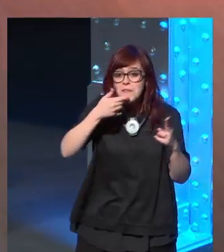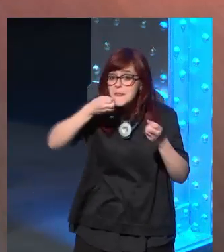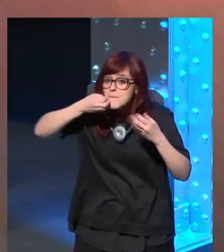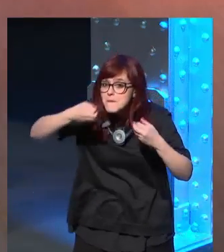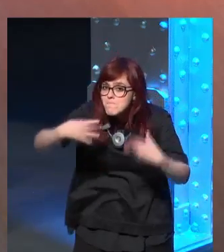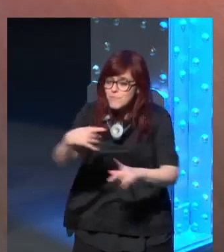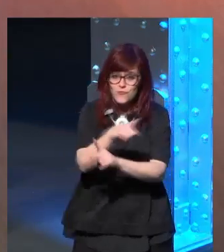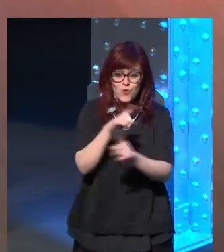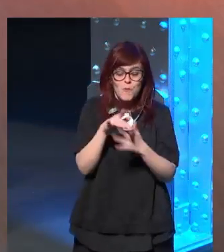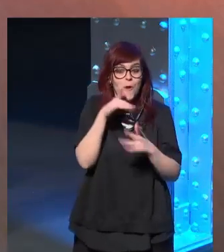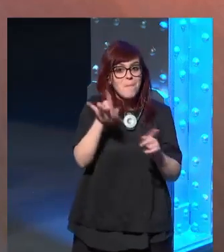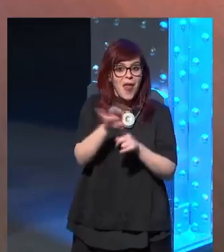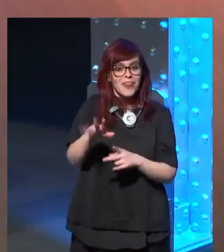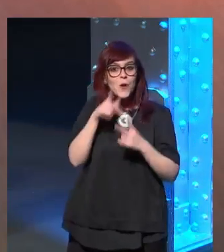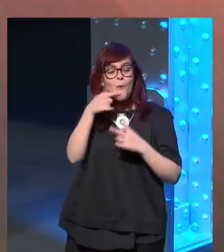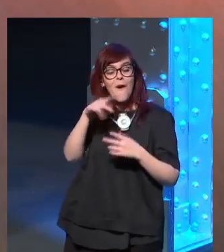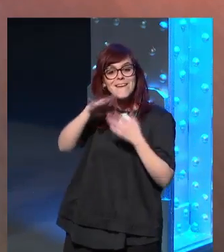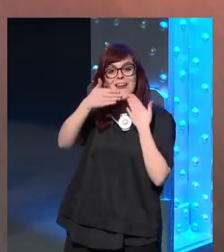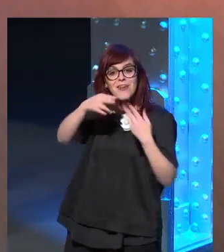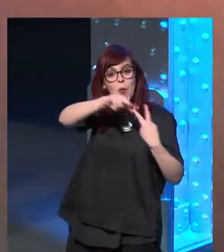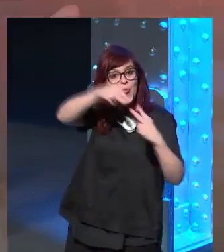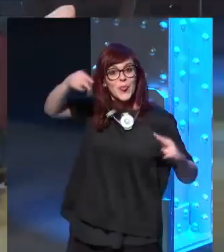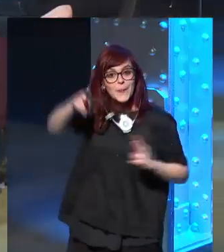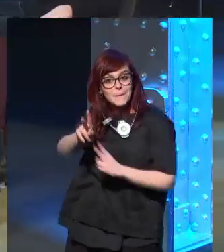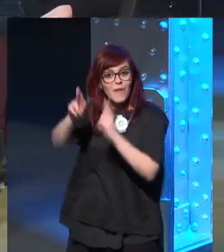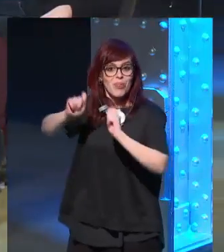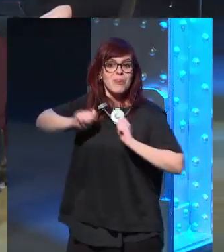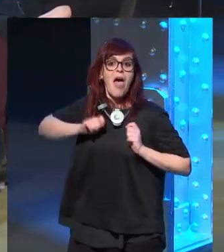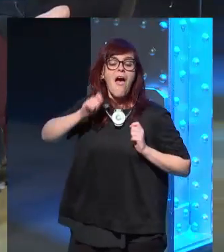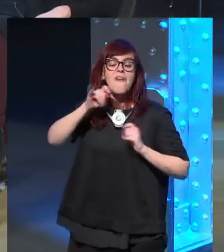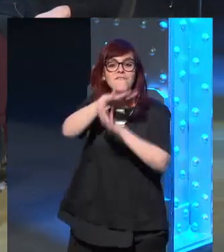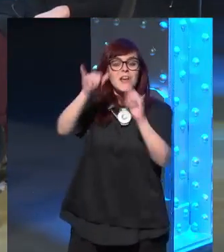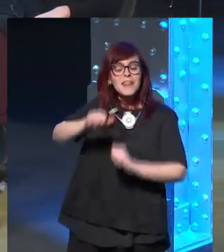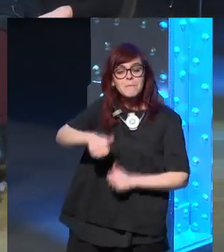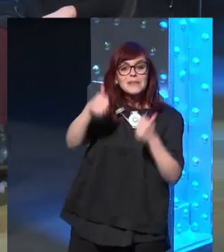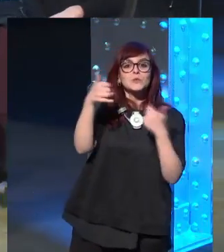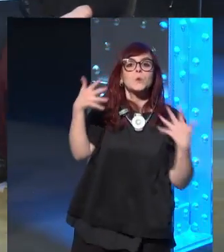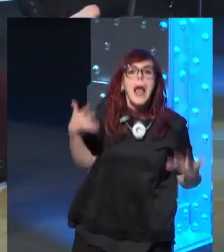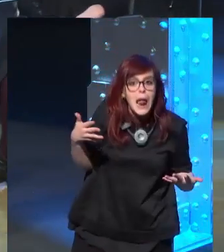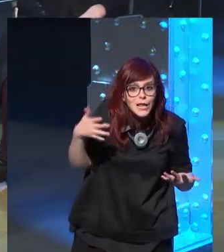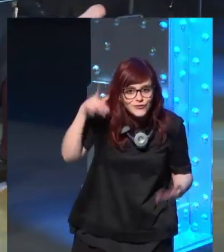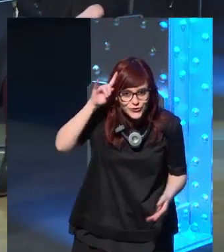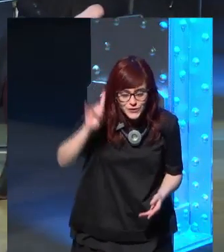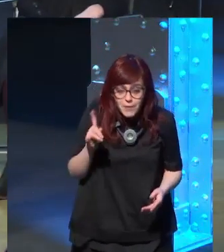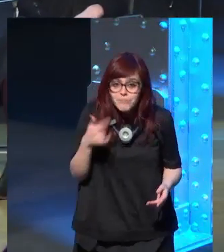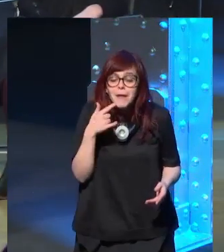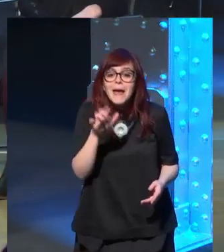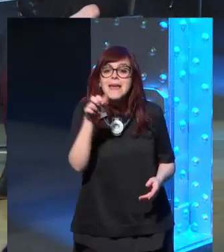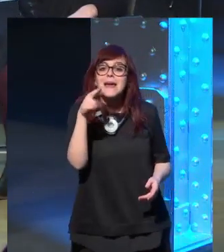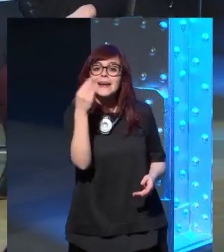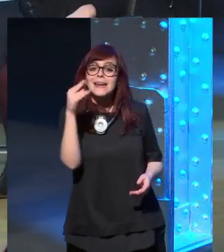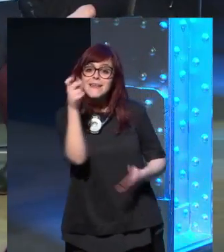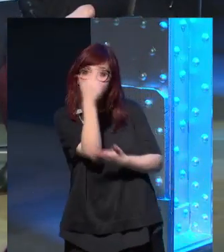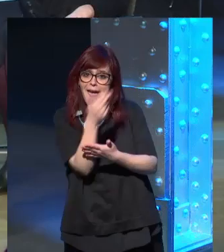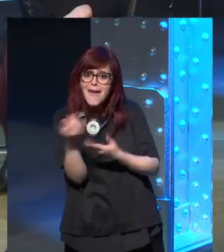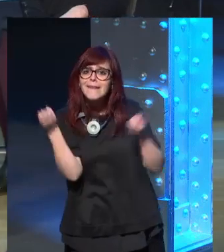in life. I mean, it's quite a distance. Enrique, how are you doing